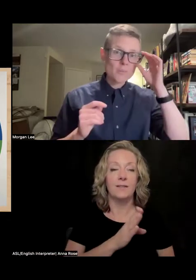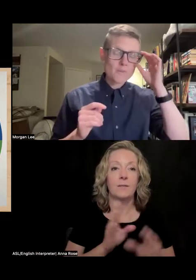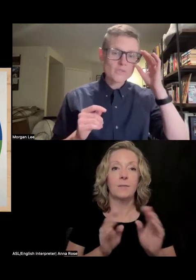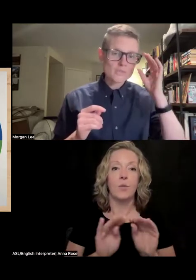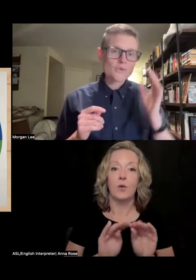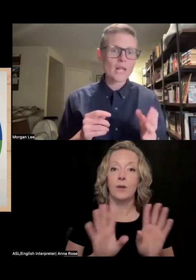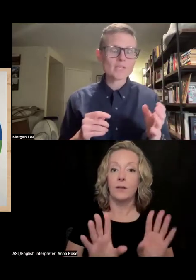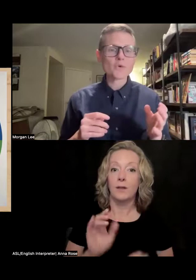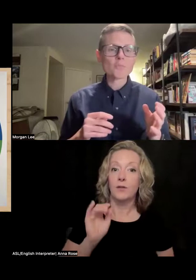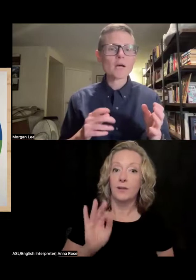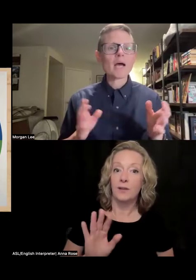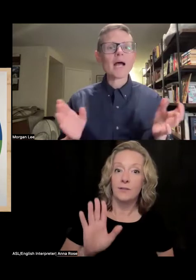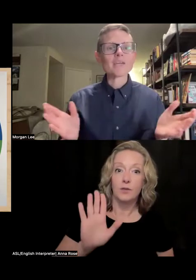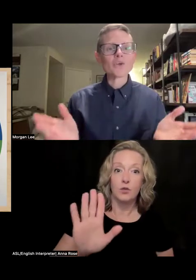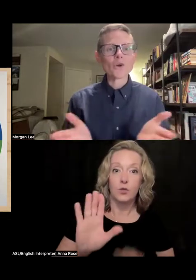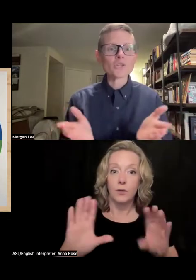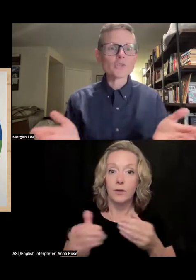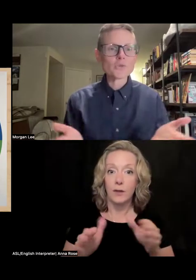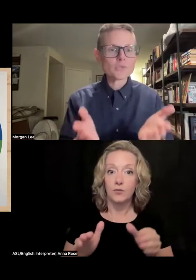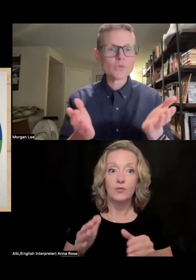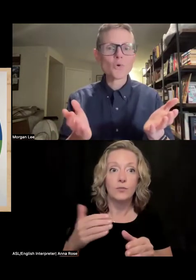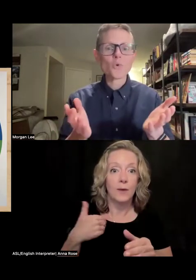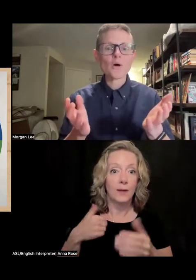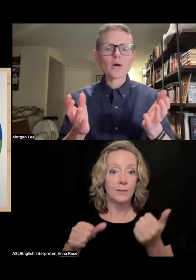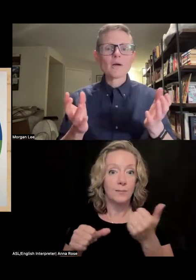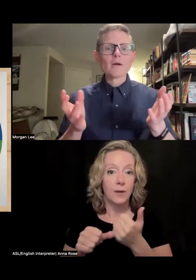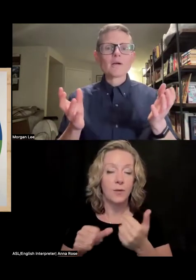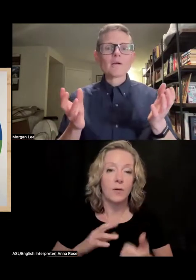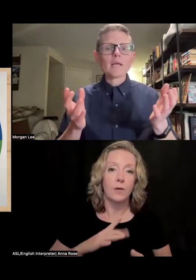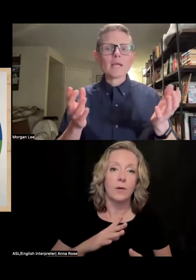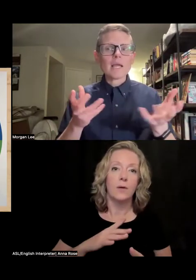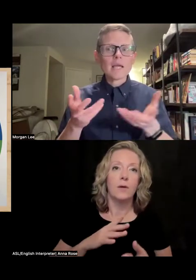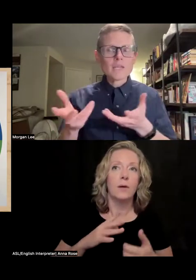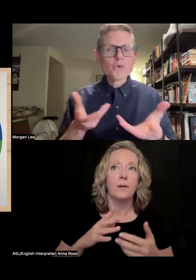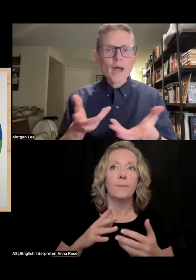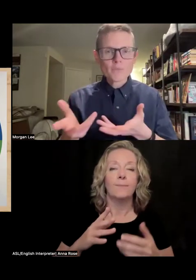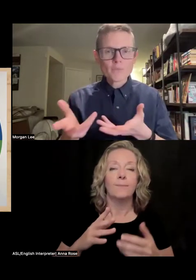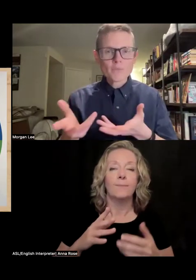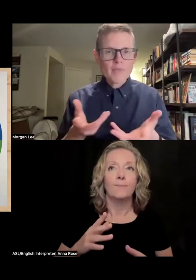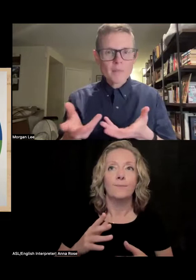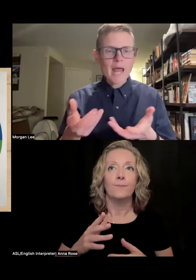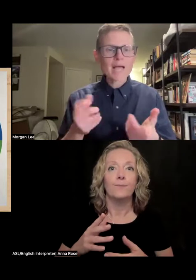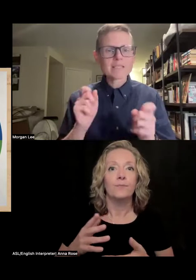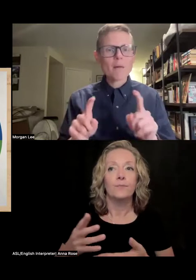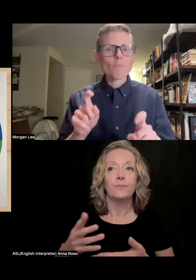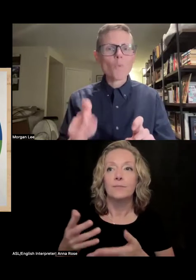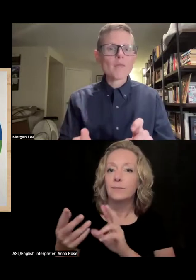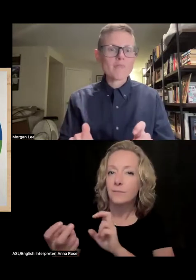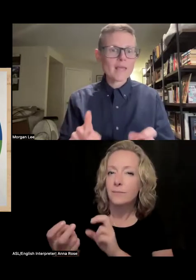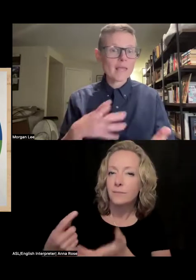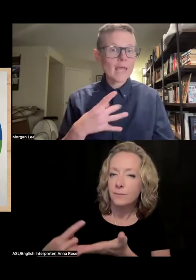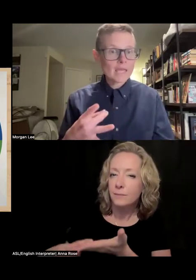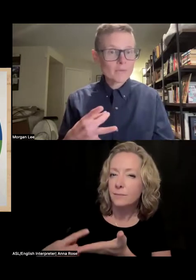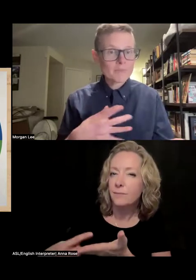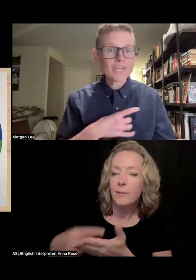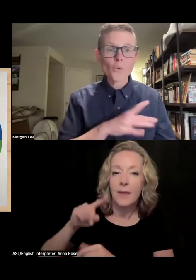have paraprofessionals in your classroom, I encourage you to interact with them and ask them what